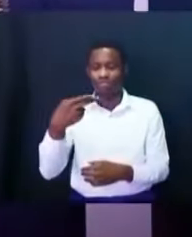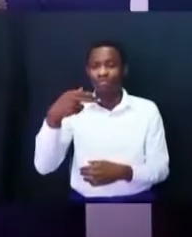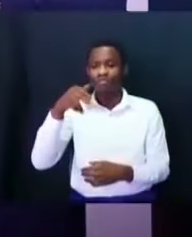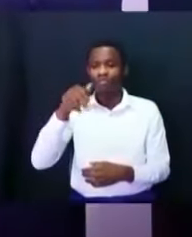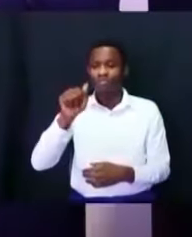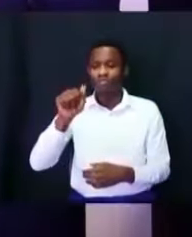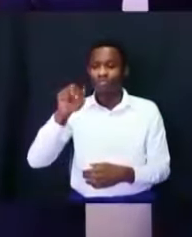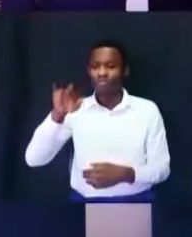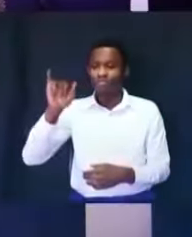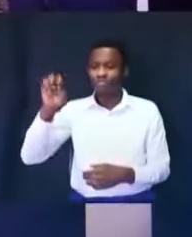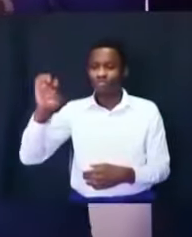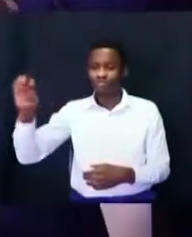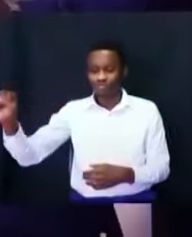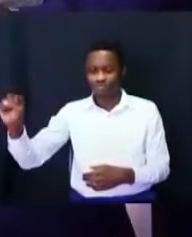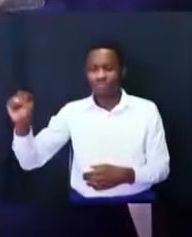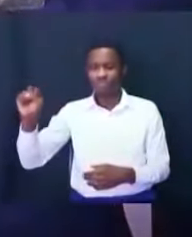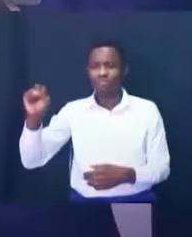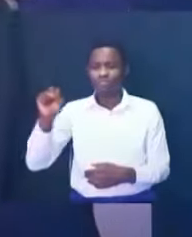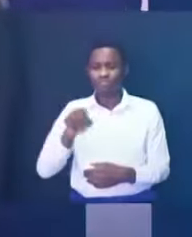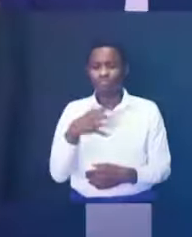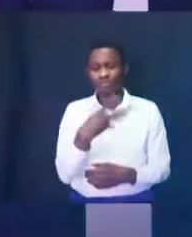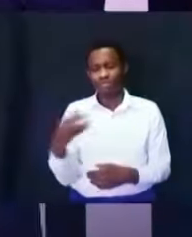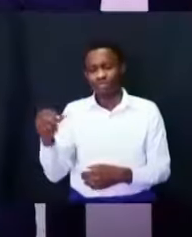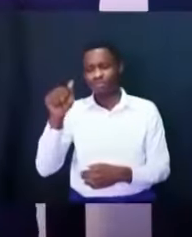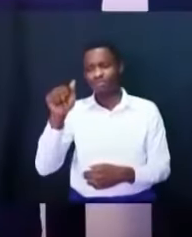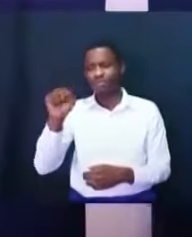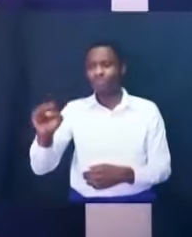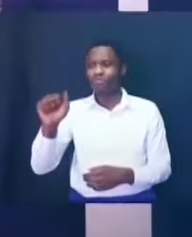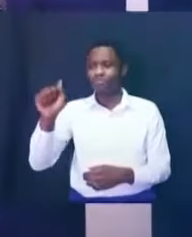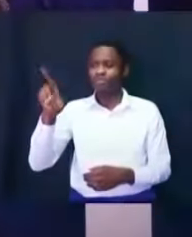Sadducees they discussed this among themselves and